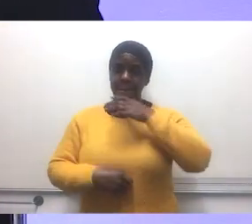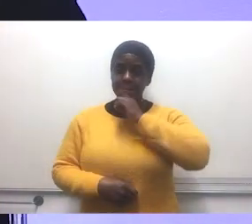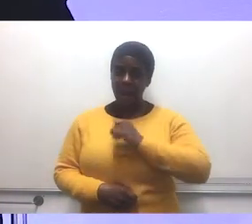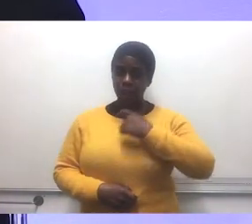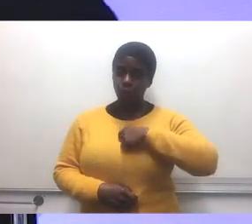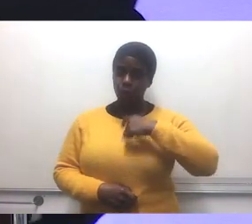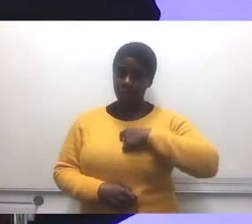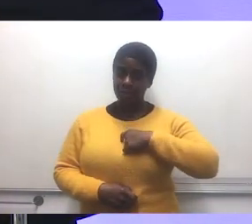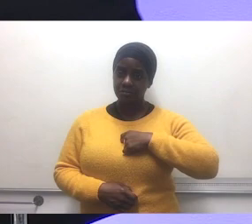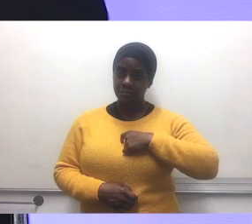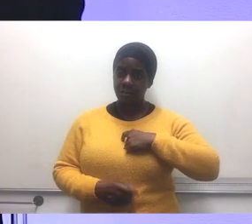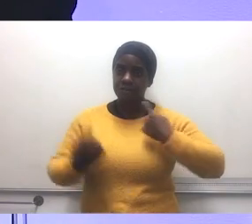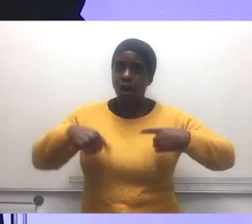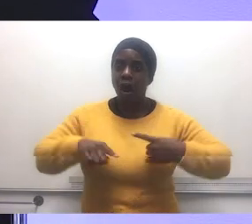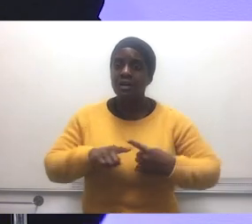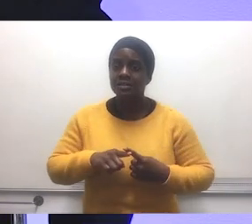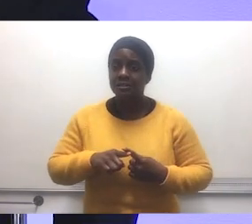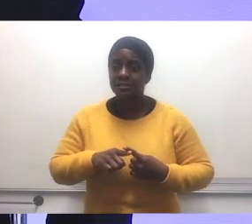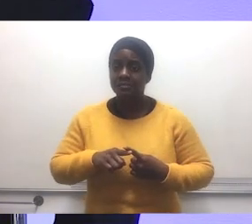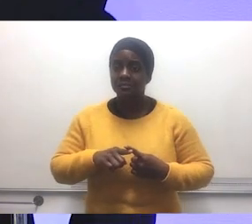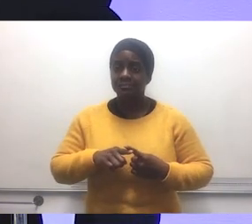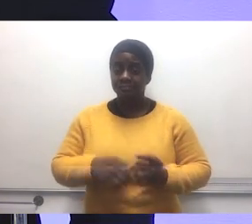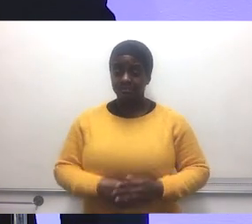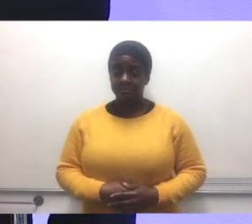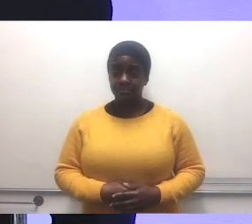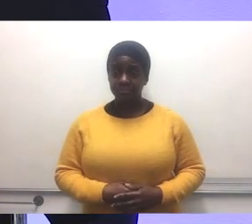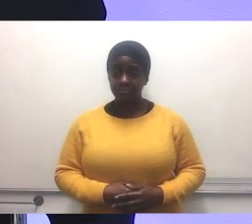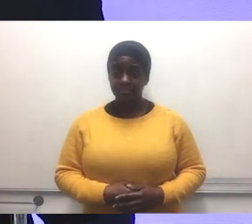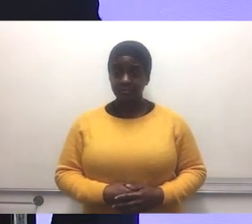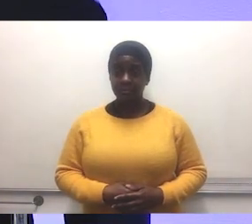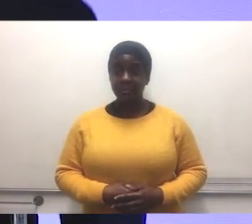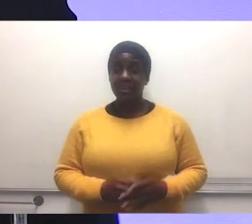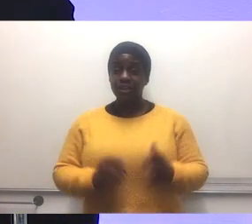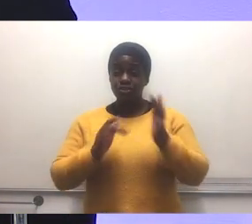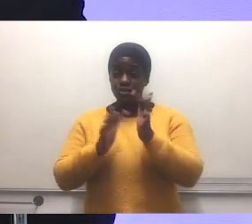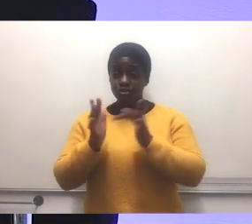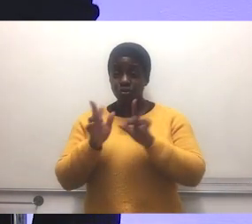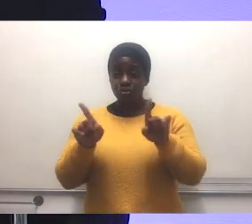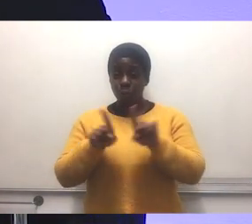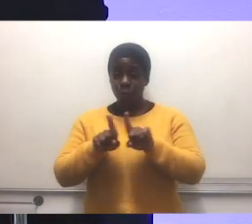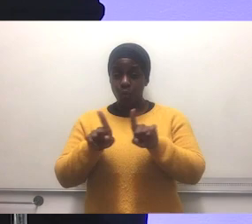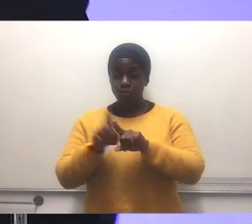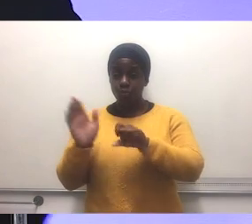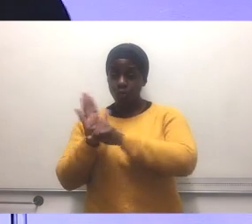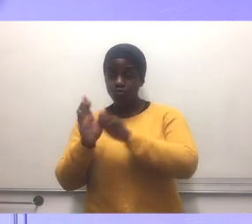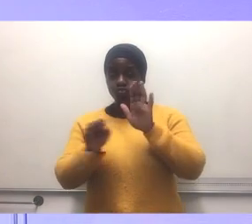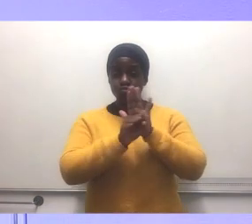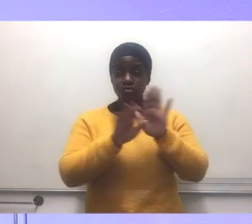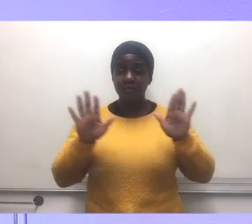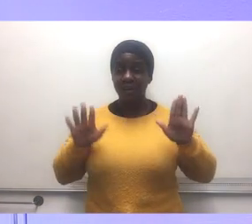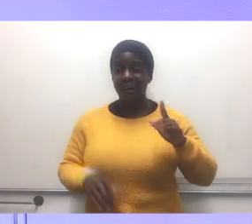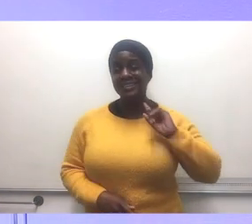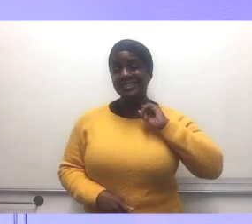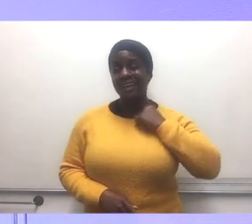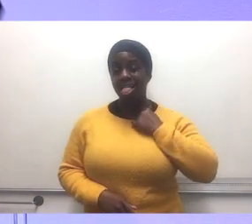Peter says he was not just delivered up, but he was crucified and killed. Yes,